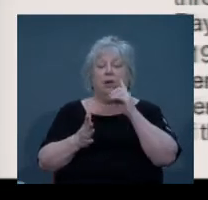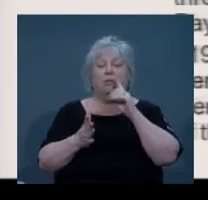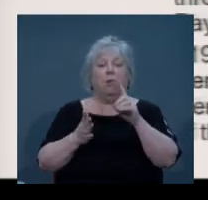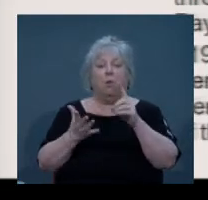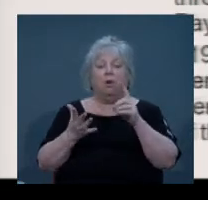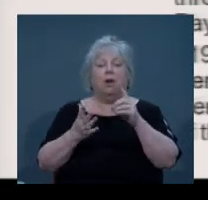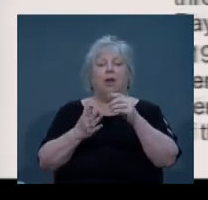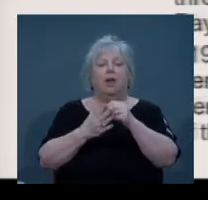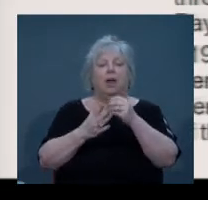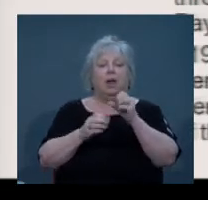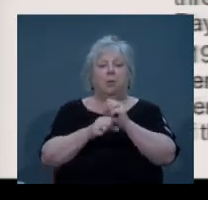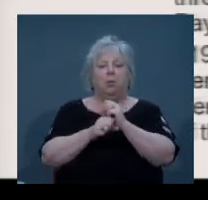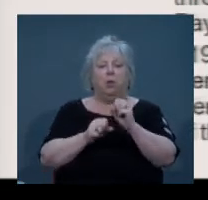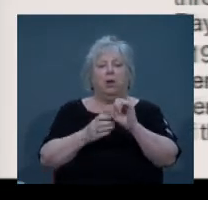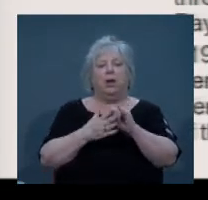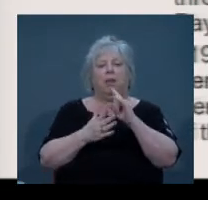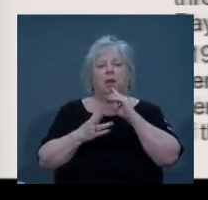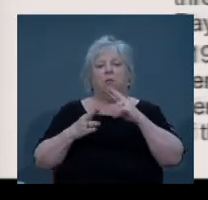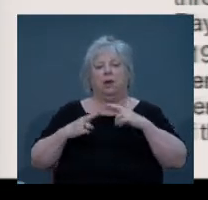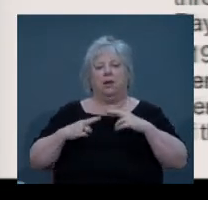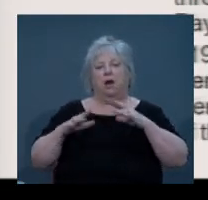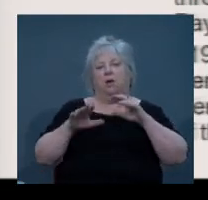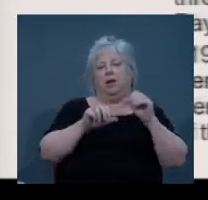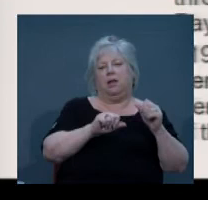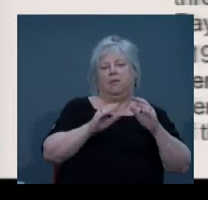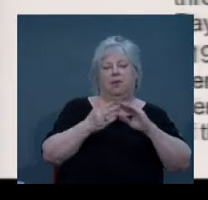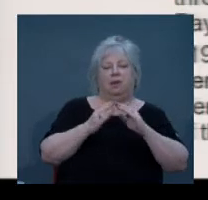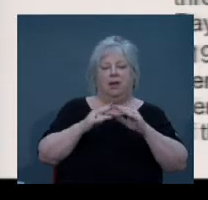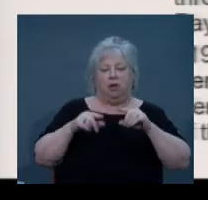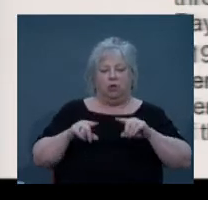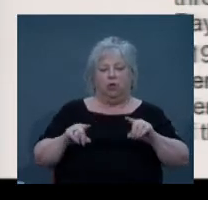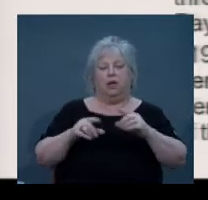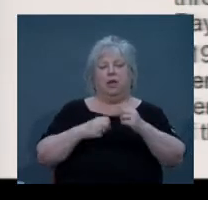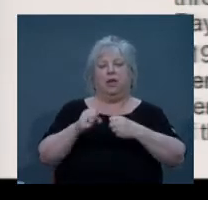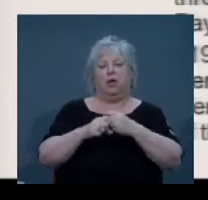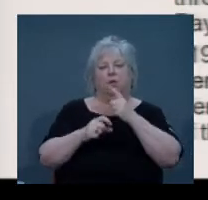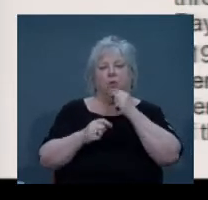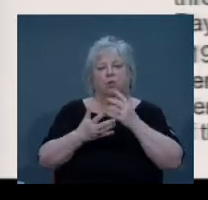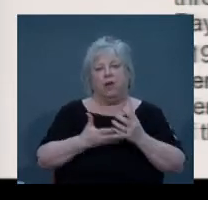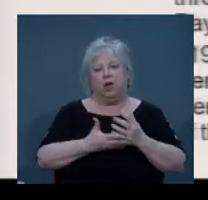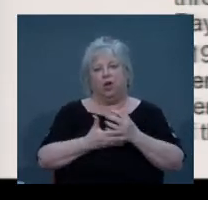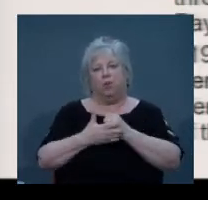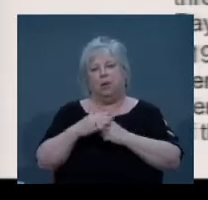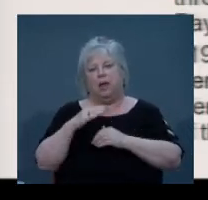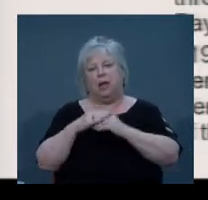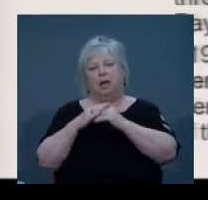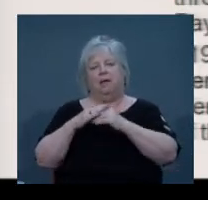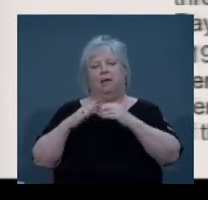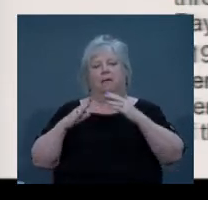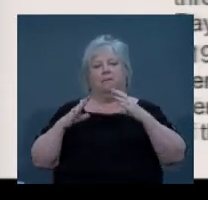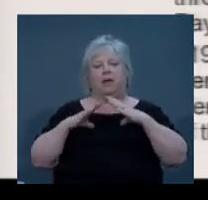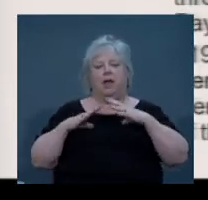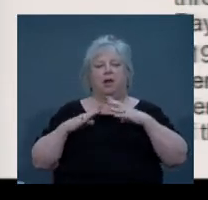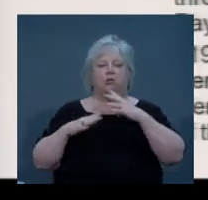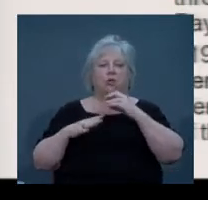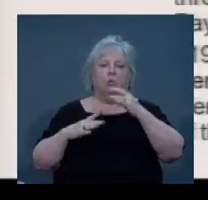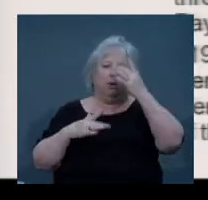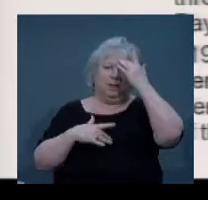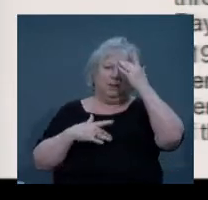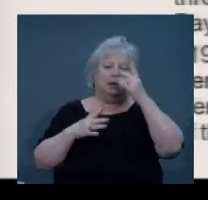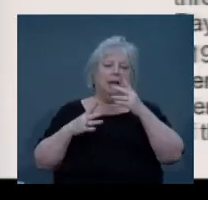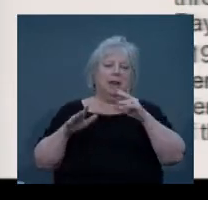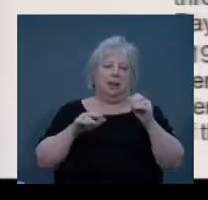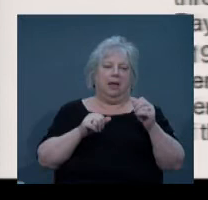employees that are retired or that leave the city during the year who have accumulated vacation pay or sick leave. And so